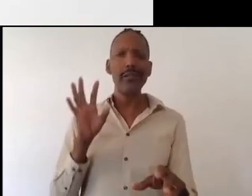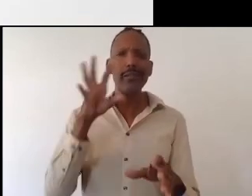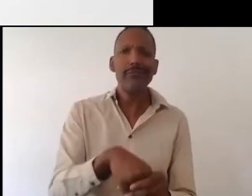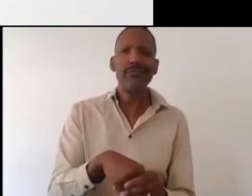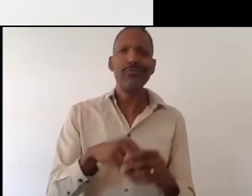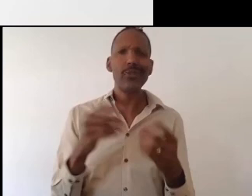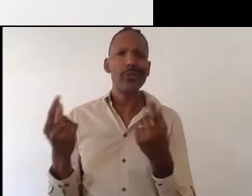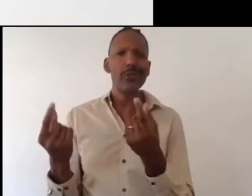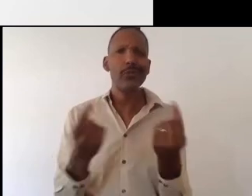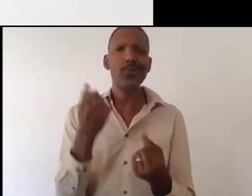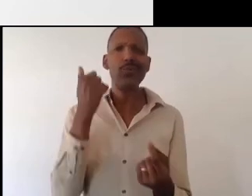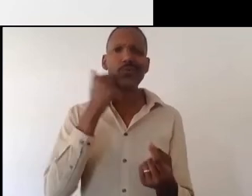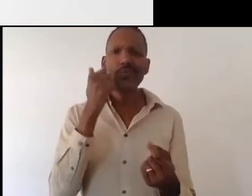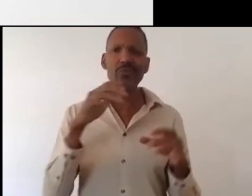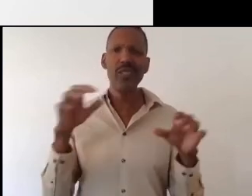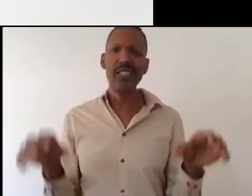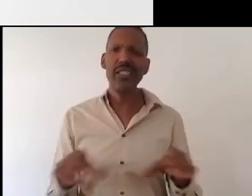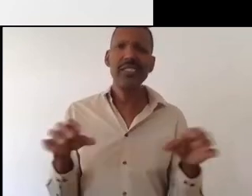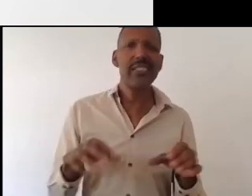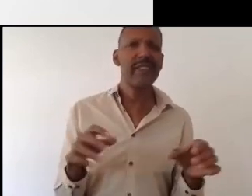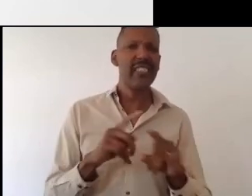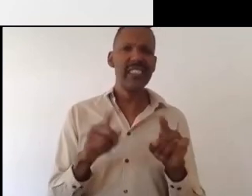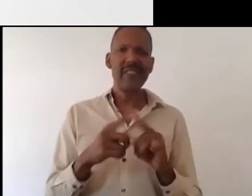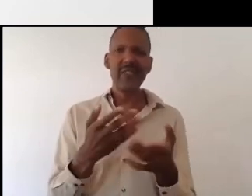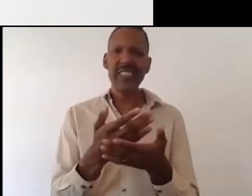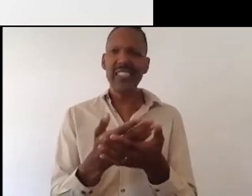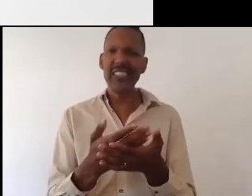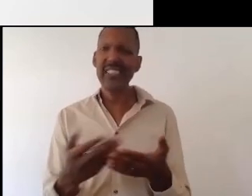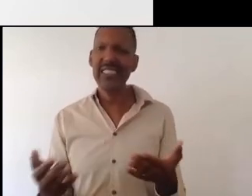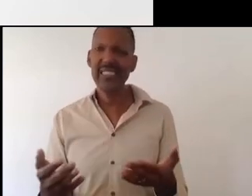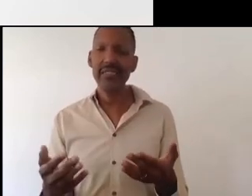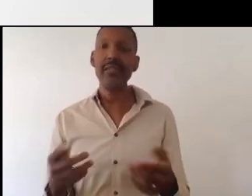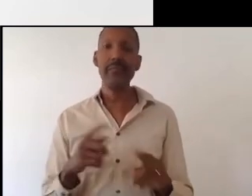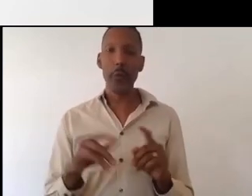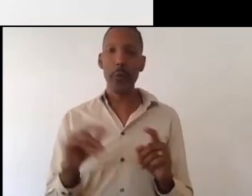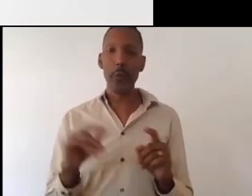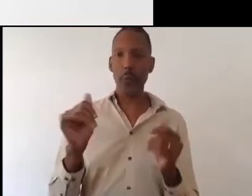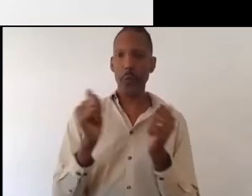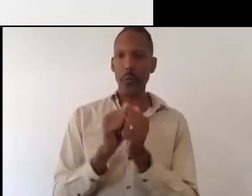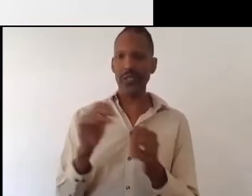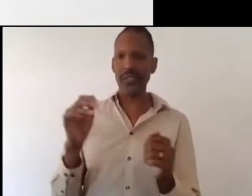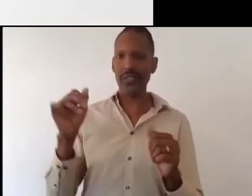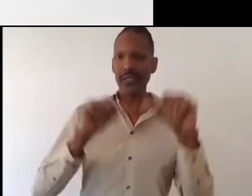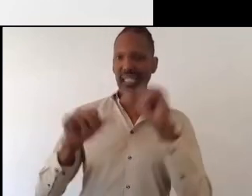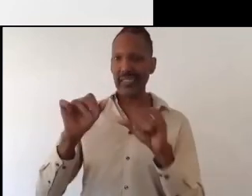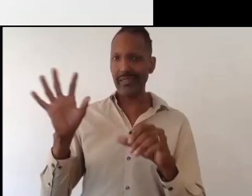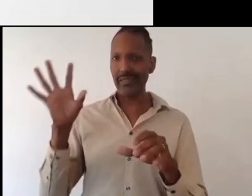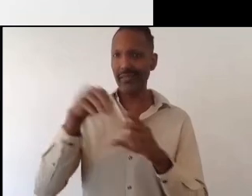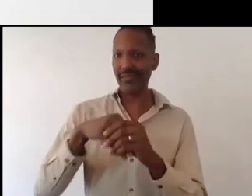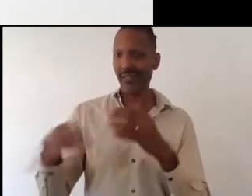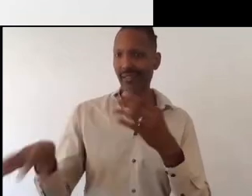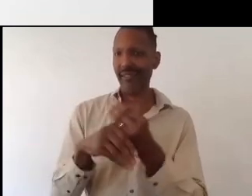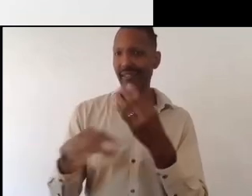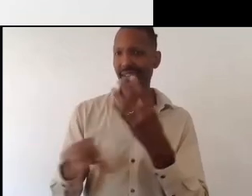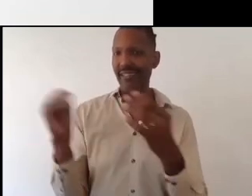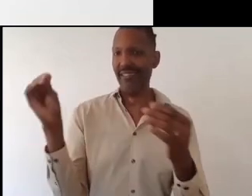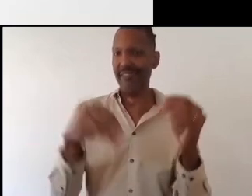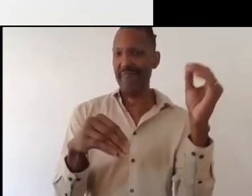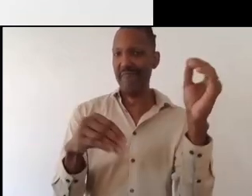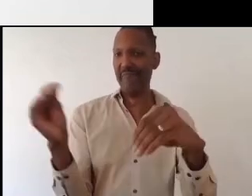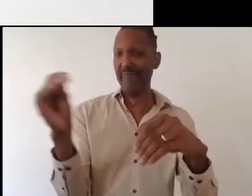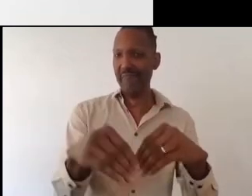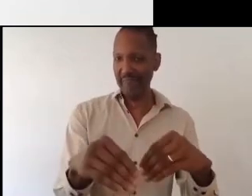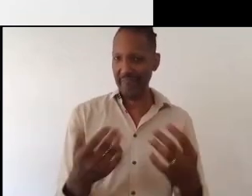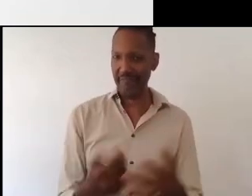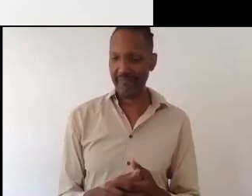and the narration is from the lens of science, to some extent using the framework that we talked about. Here's a second